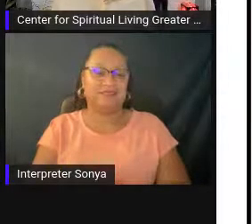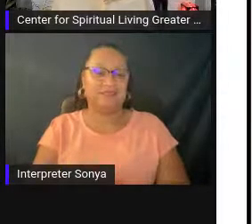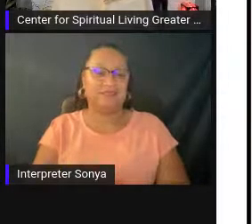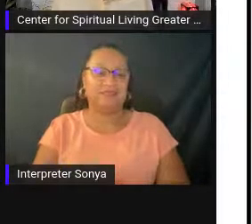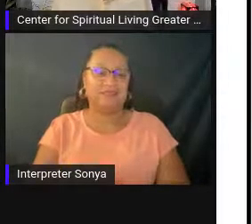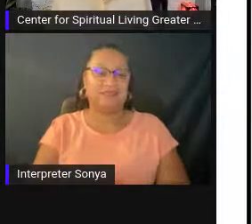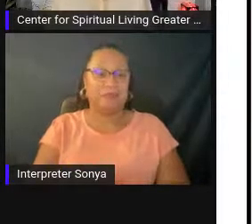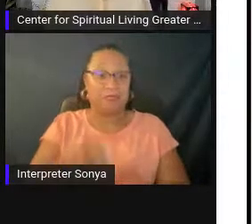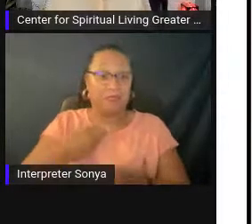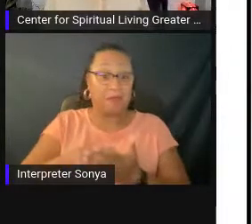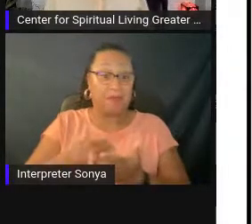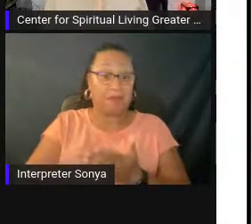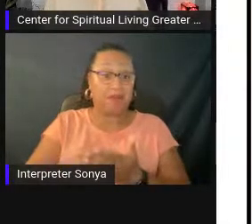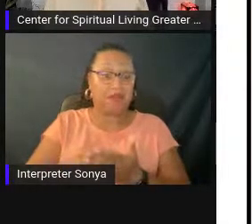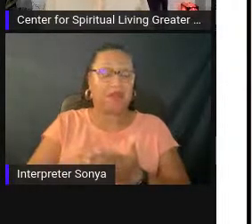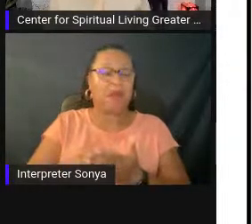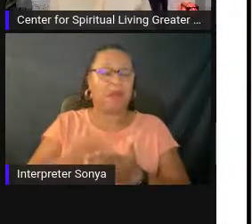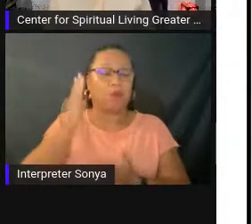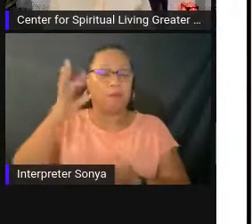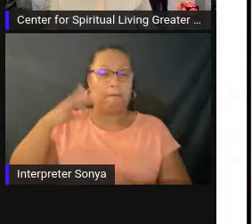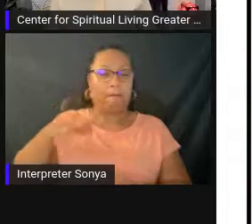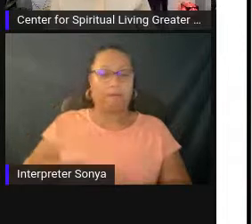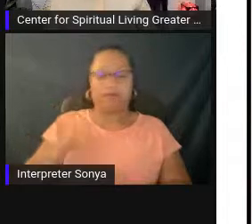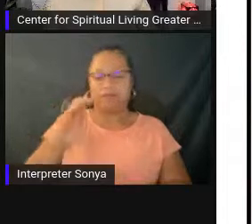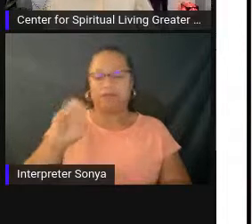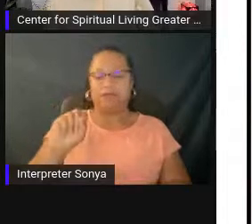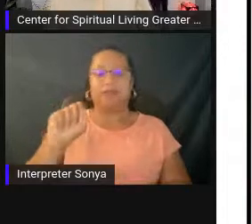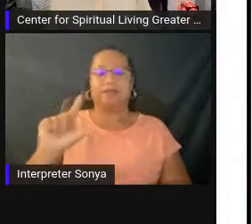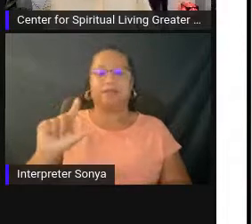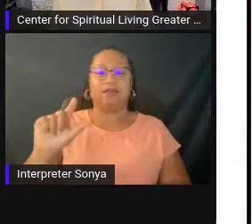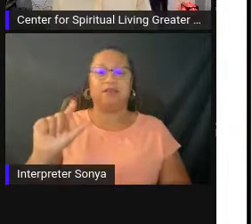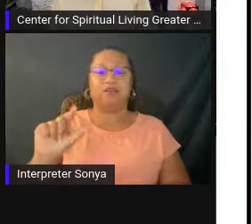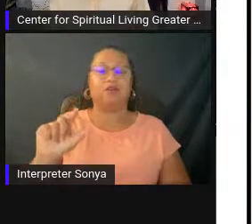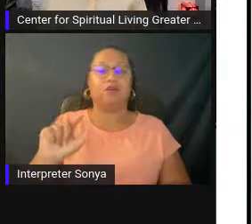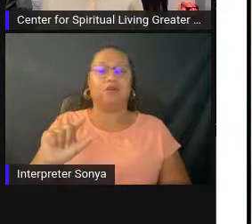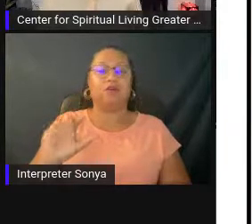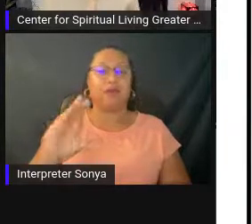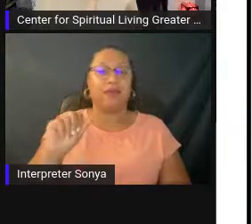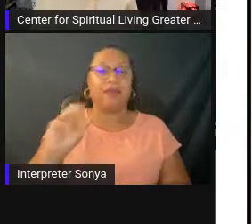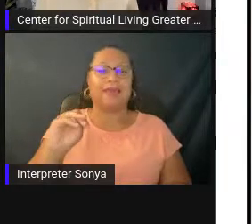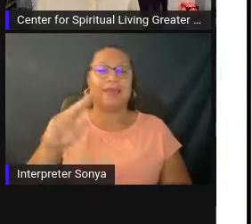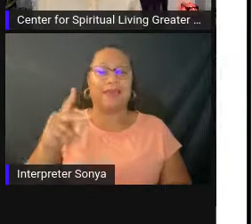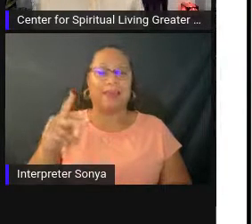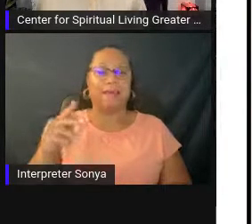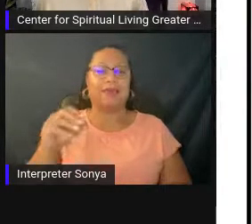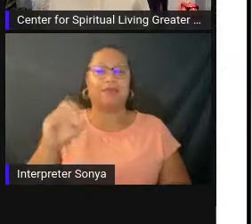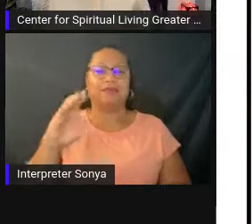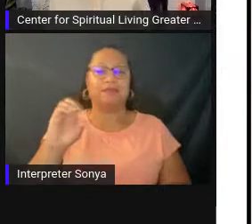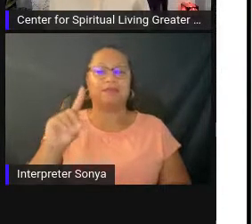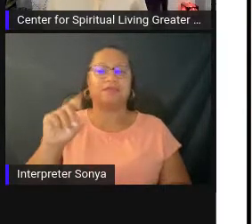Proceeds benefit CSL's Camp Cedar Ridge.